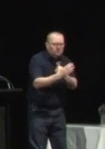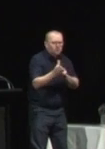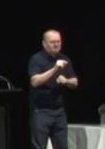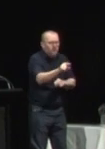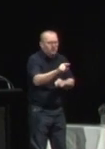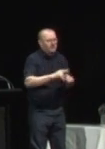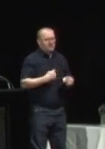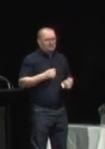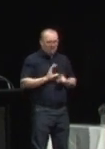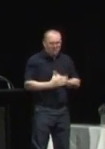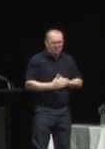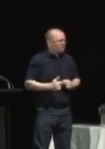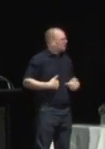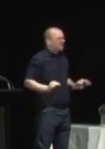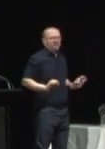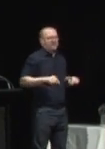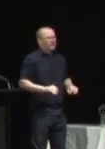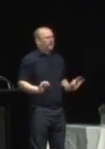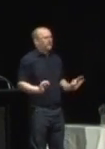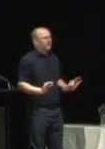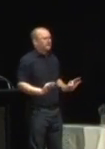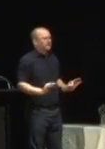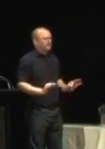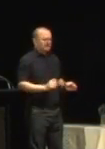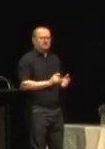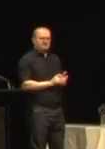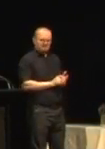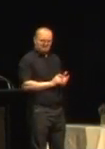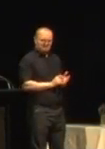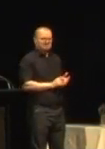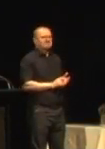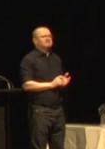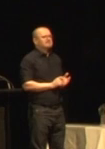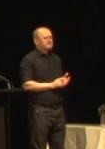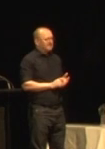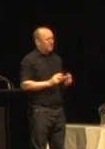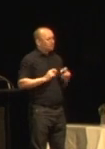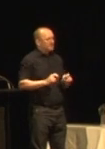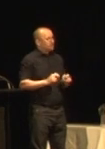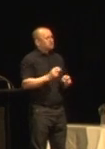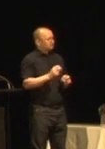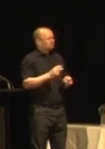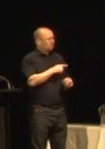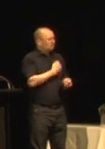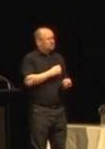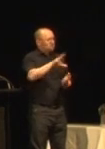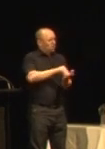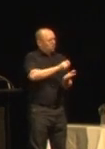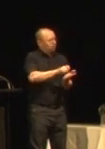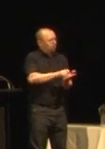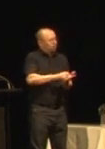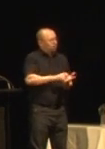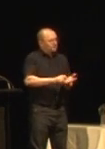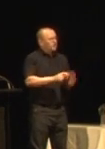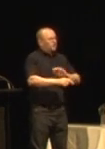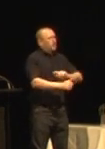that around here. And to the researchers' credit, as the story was told to me, they went back to the office, back to Chicago, and they rethought